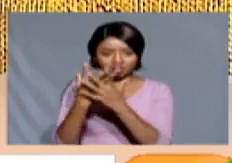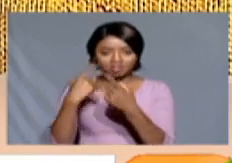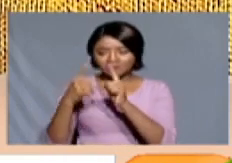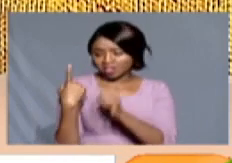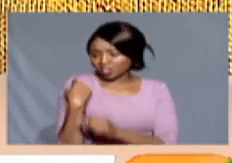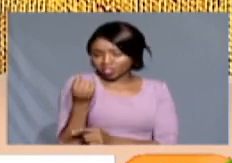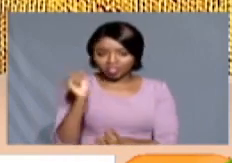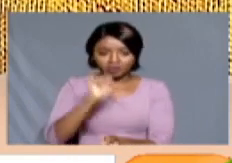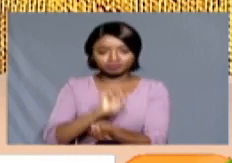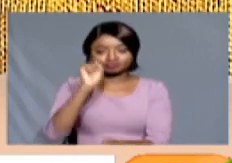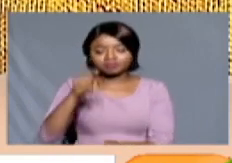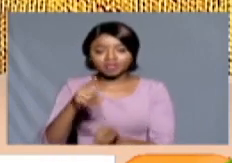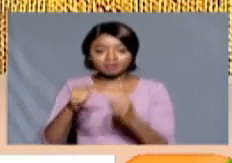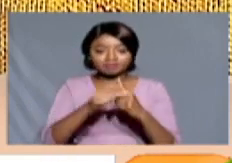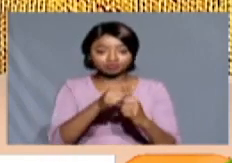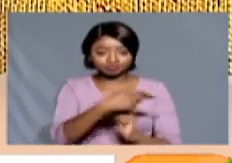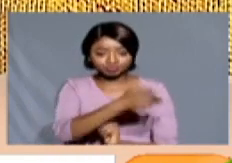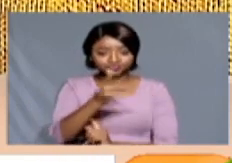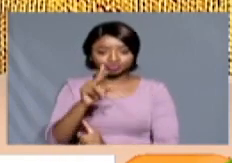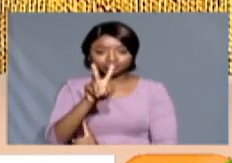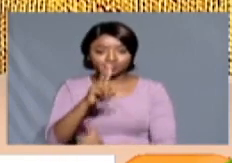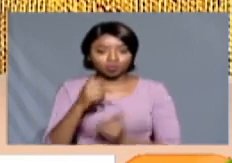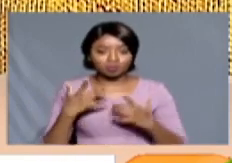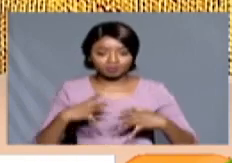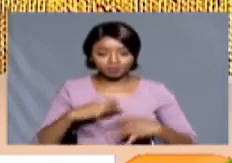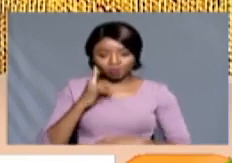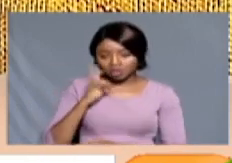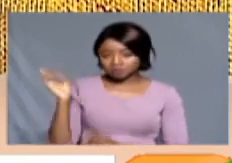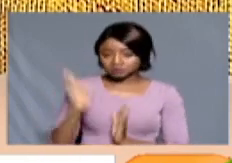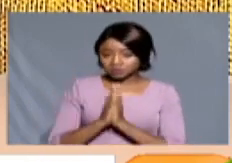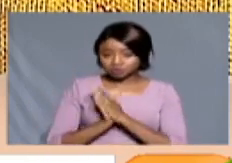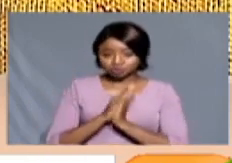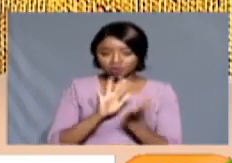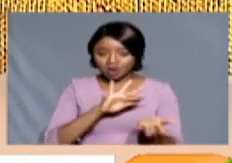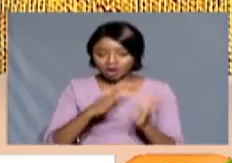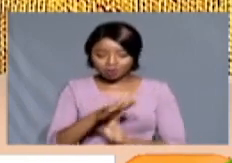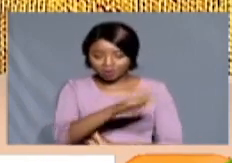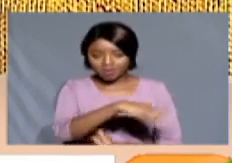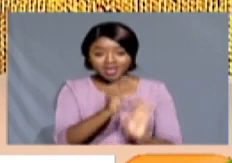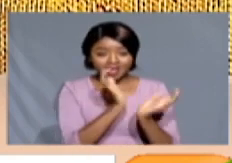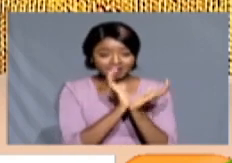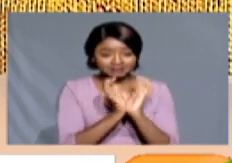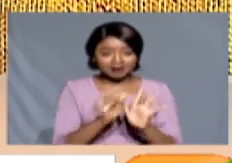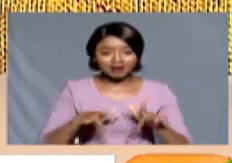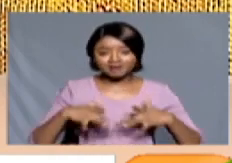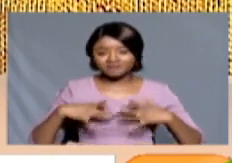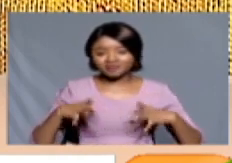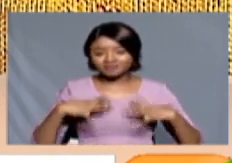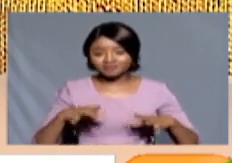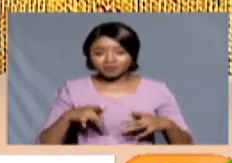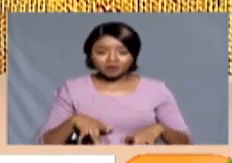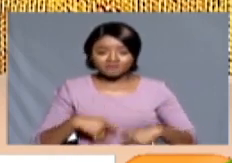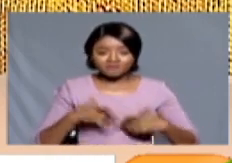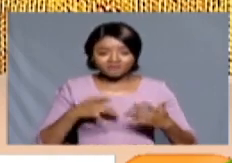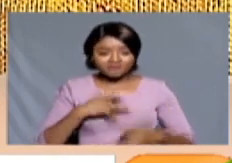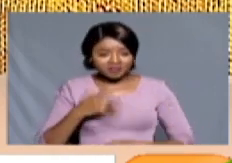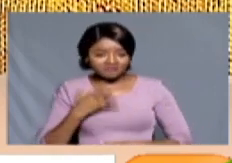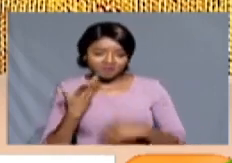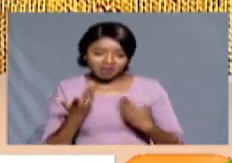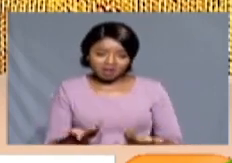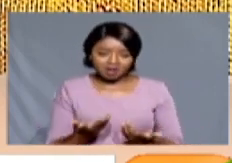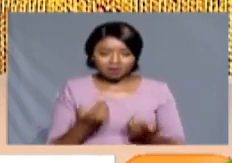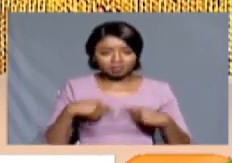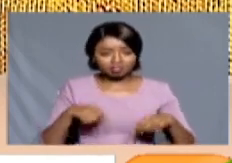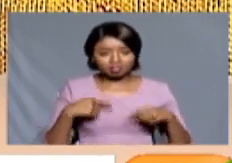two people in the Tuesday night incident. And as Hassan Mugambi reports, residents are now living in fear with the